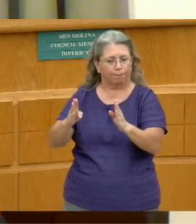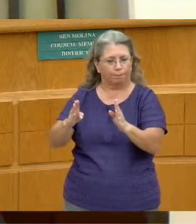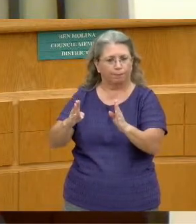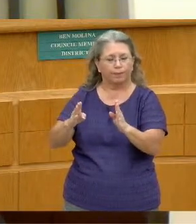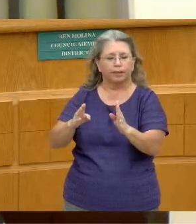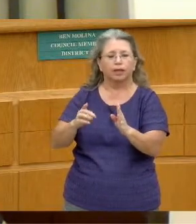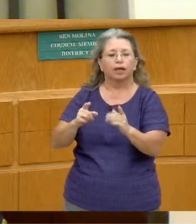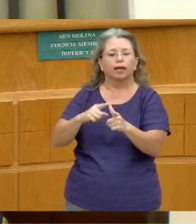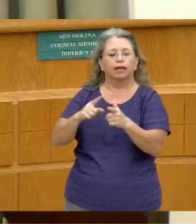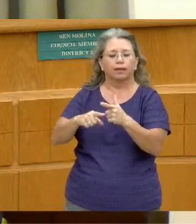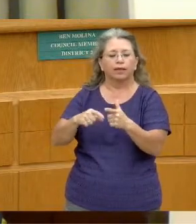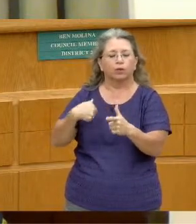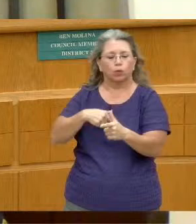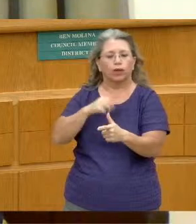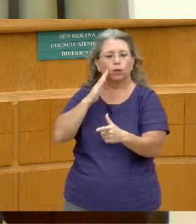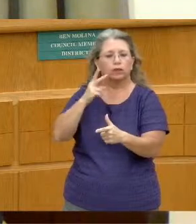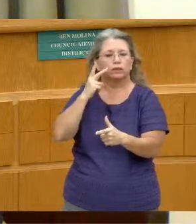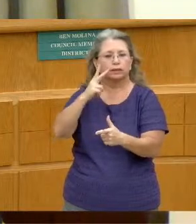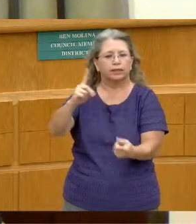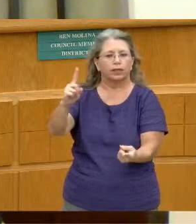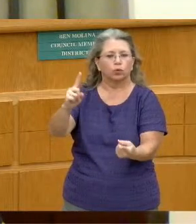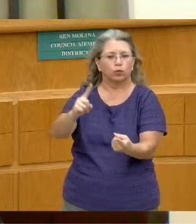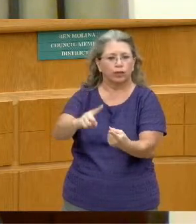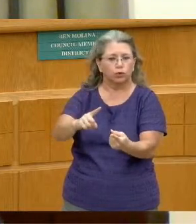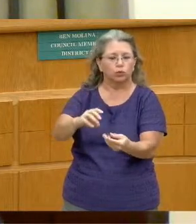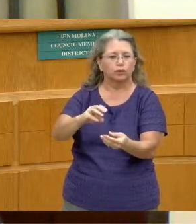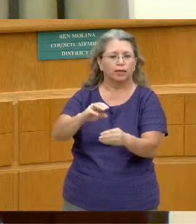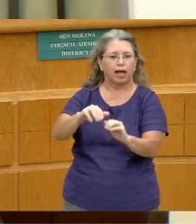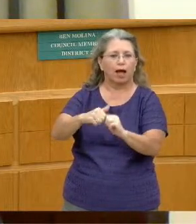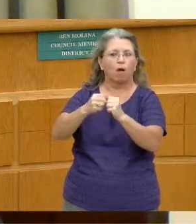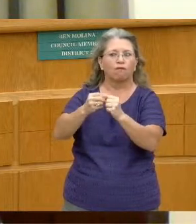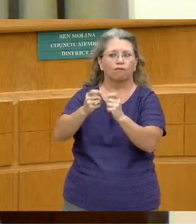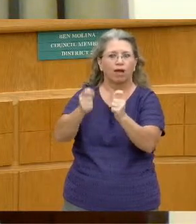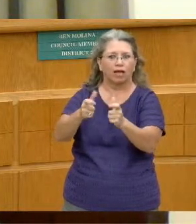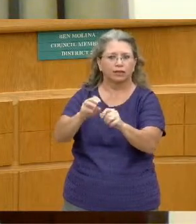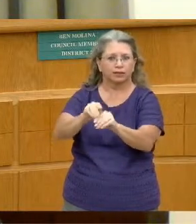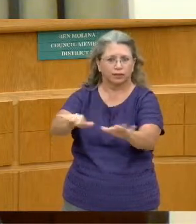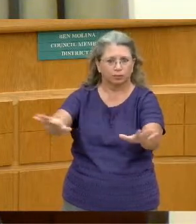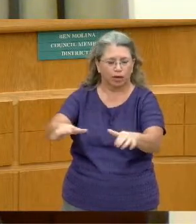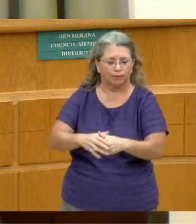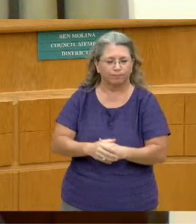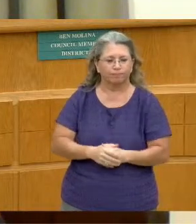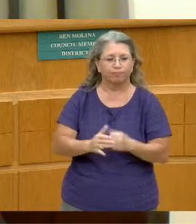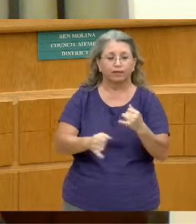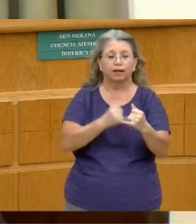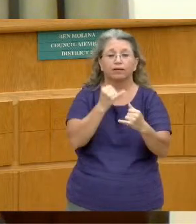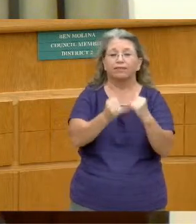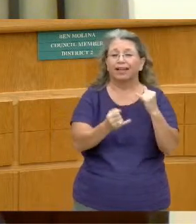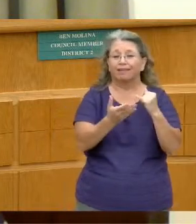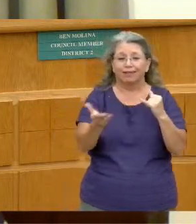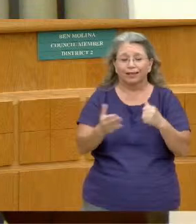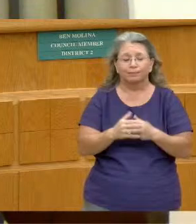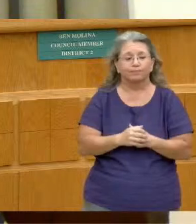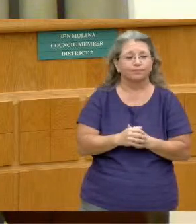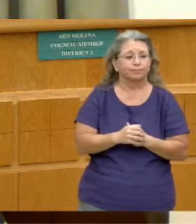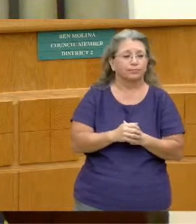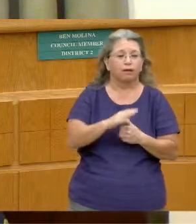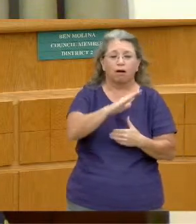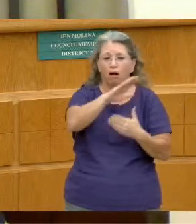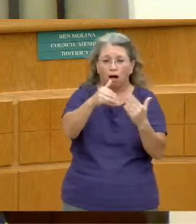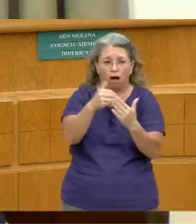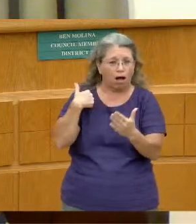spread. Finally, together, all of us, practicing responsible behaviors such